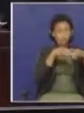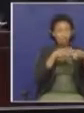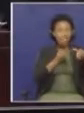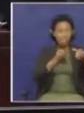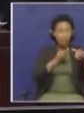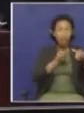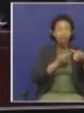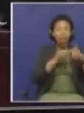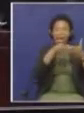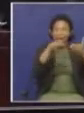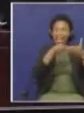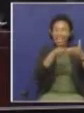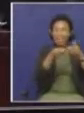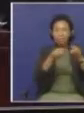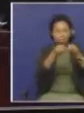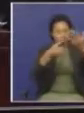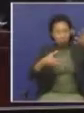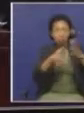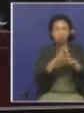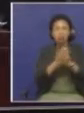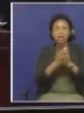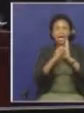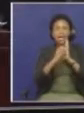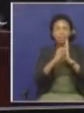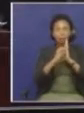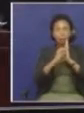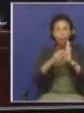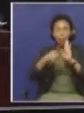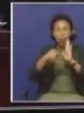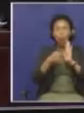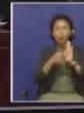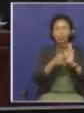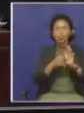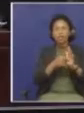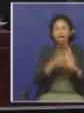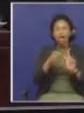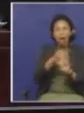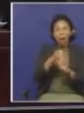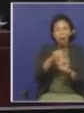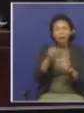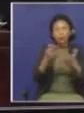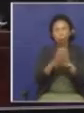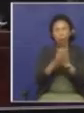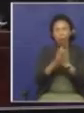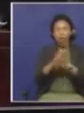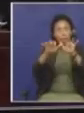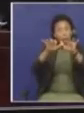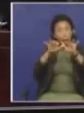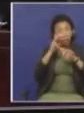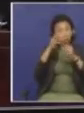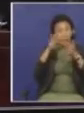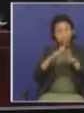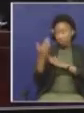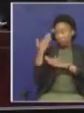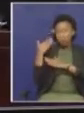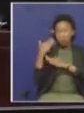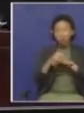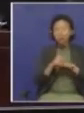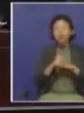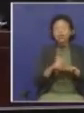highlighted multitude examples of this abuse, and we as Parliament saw that in the previous Parliament with the ESCOM